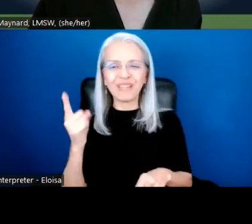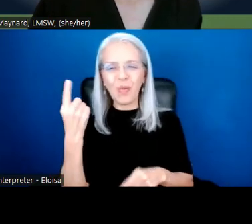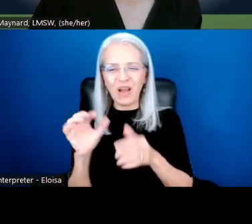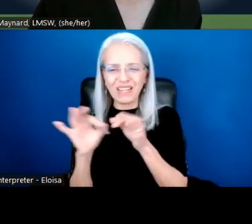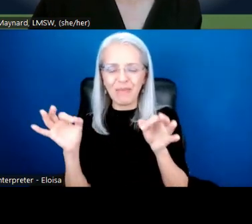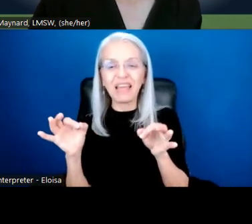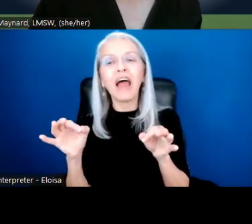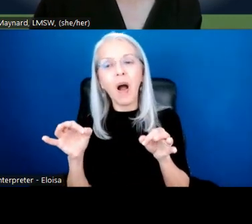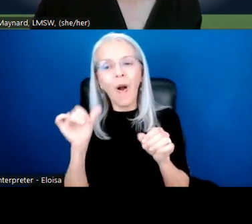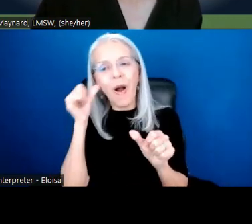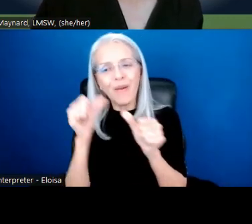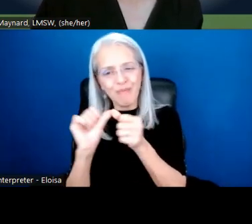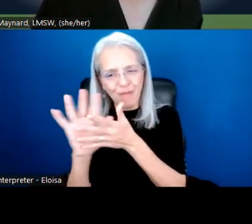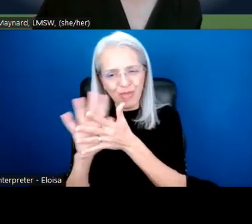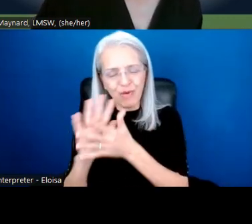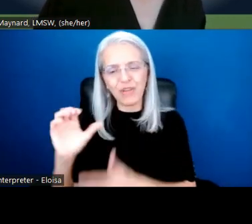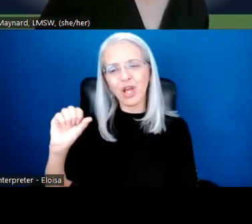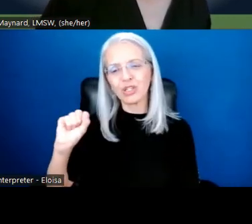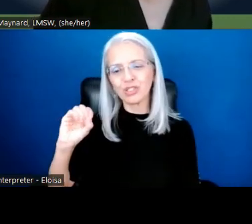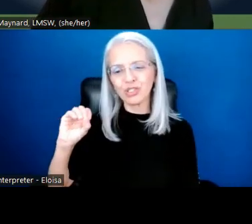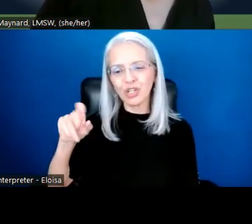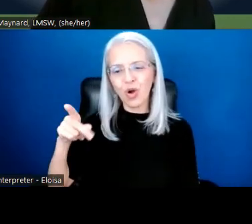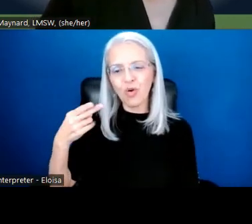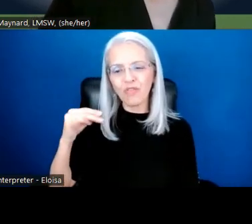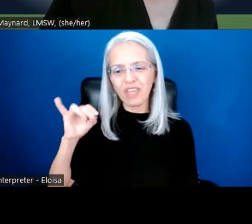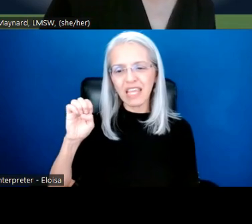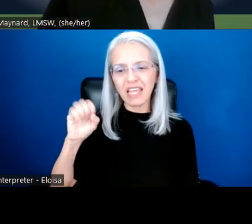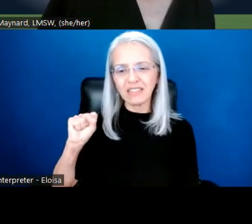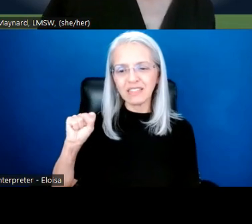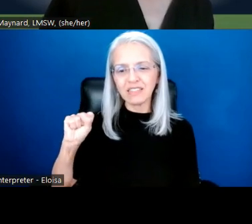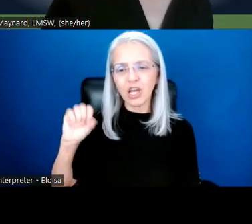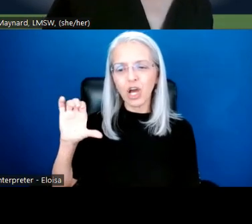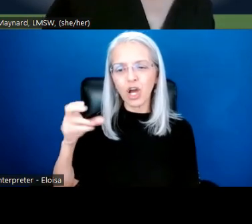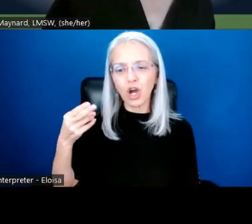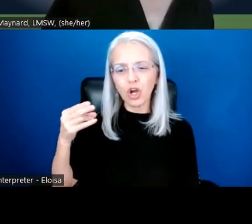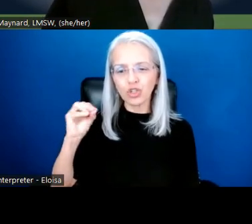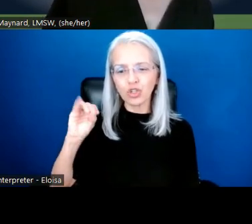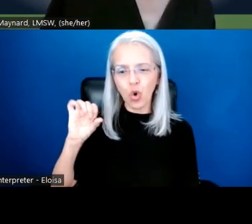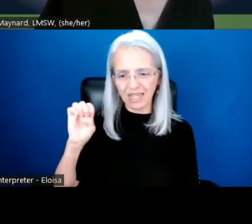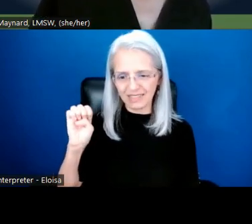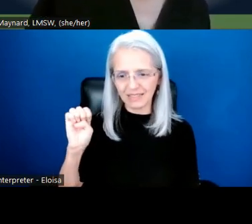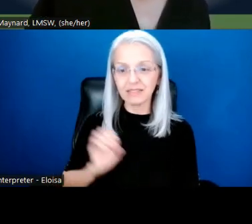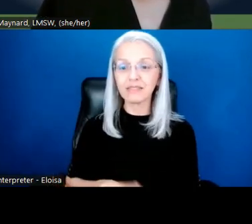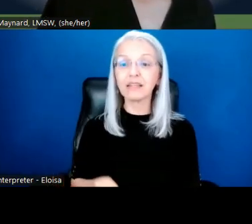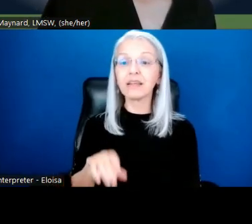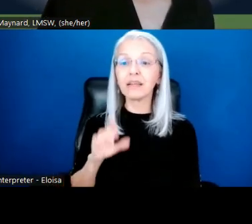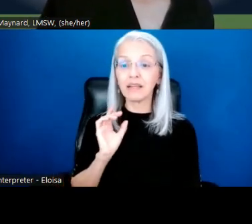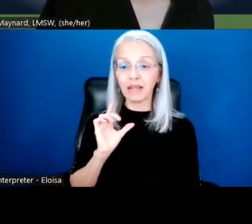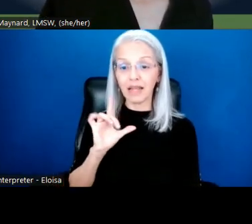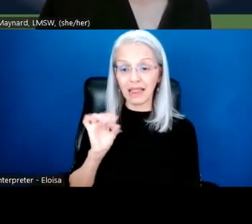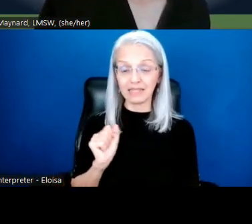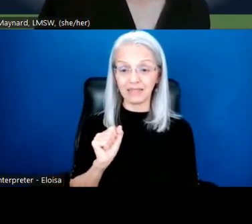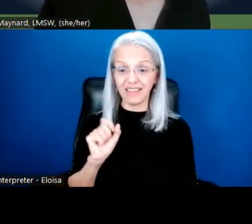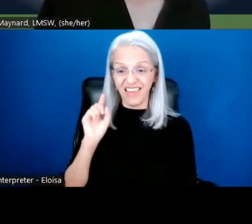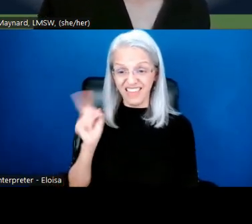up a lot of emotions and feelings. So in this exercise, we let people